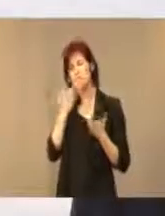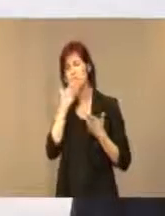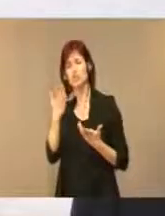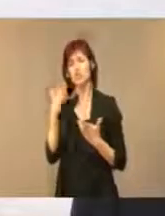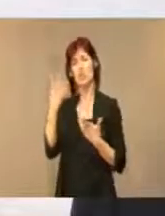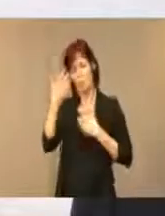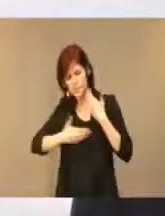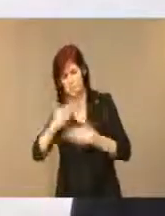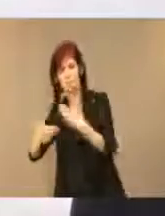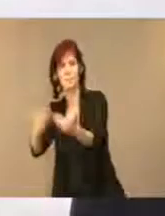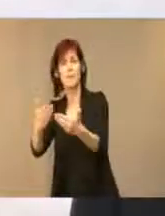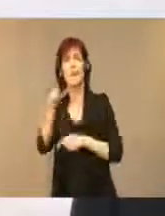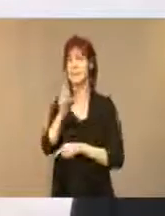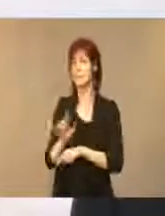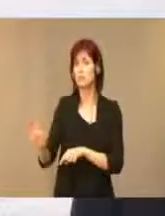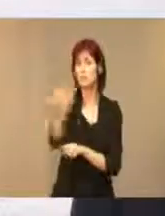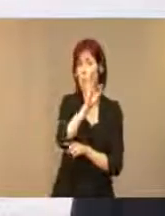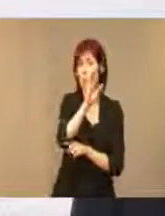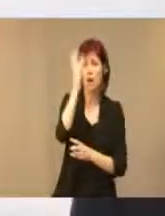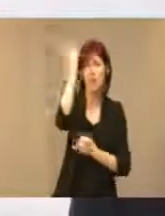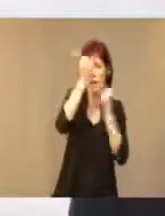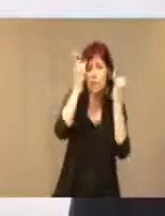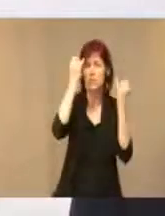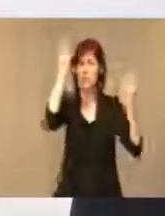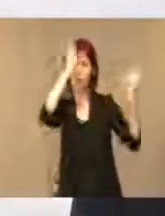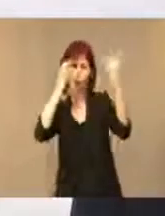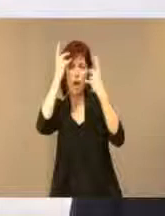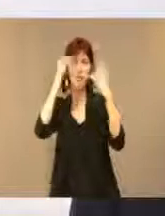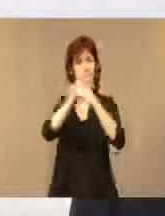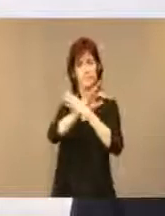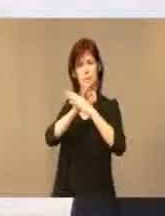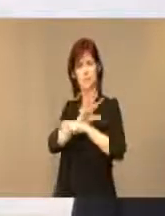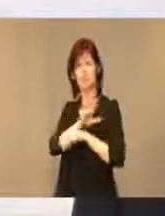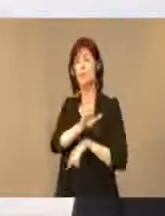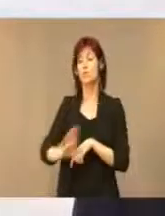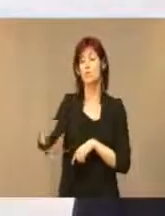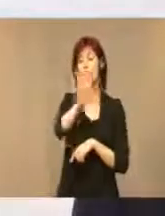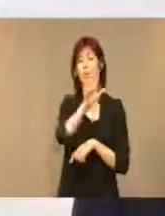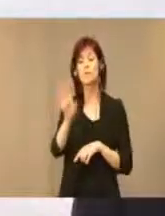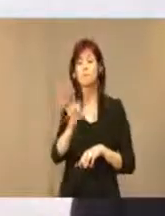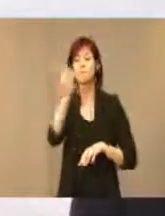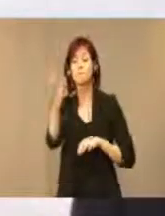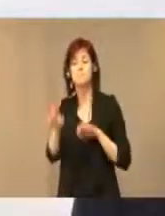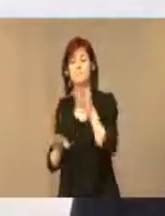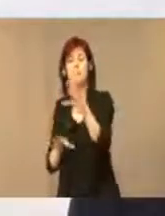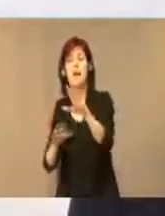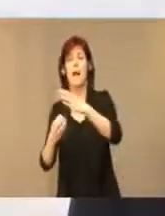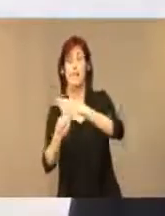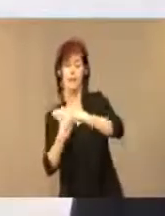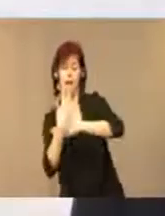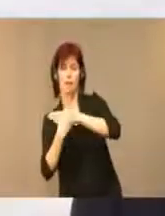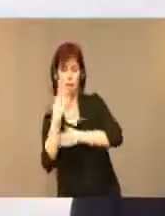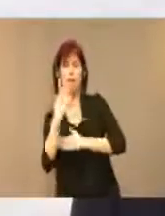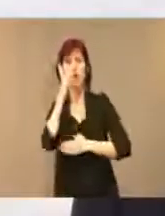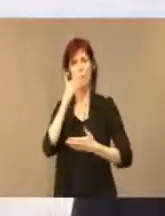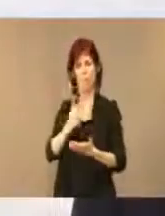improve accessibility to programs and services for our people, including those living in First Nations communities. On behalf of the Assembly of